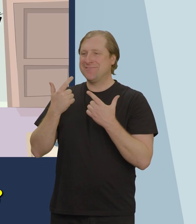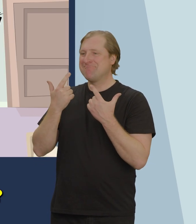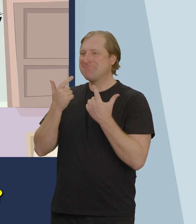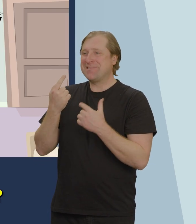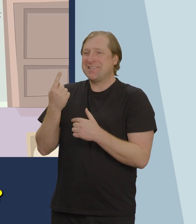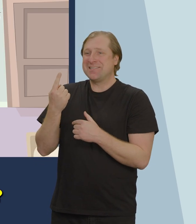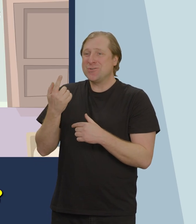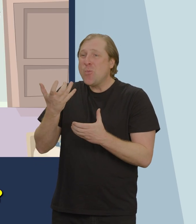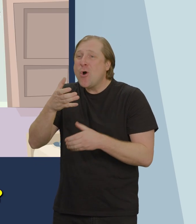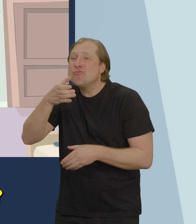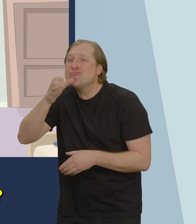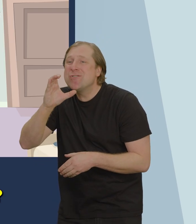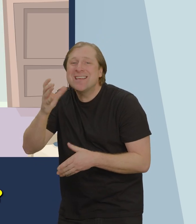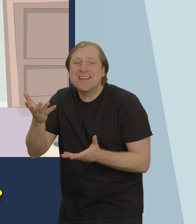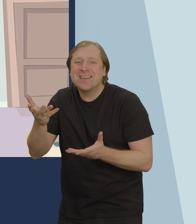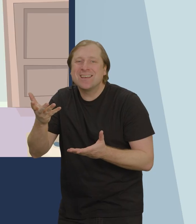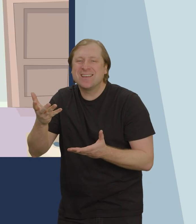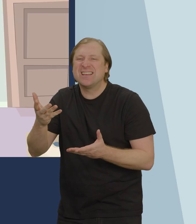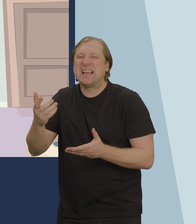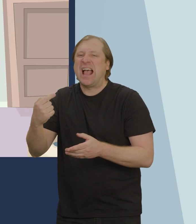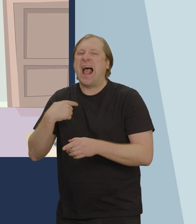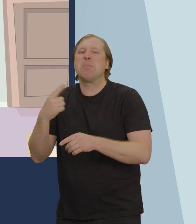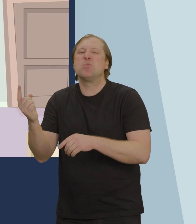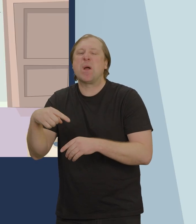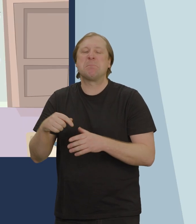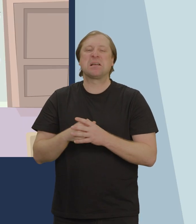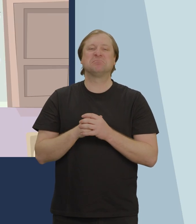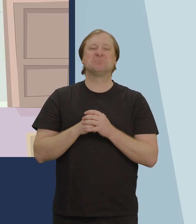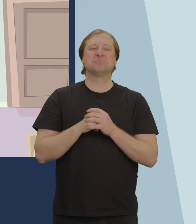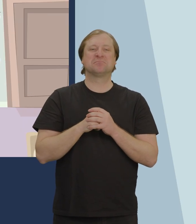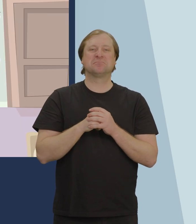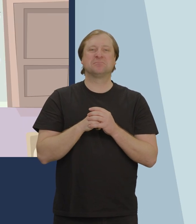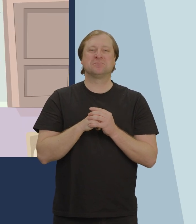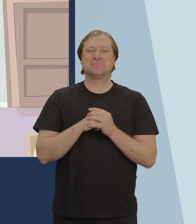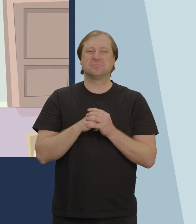Anyone want something to drink? I'll be right back.